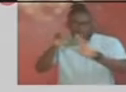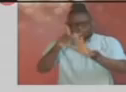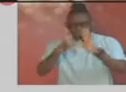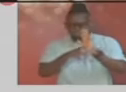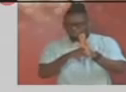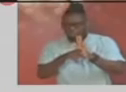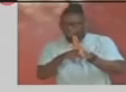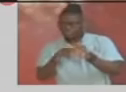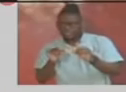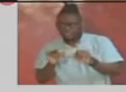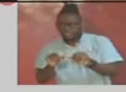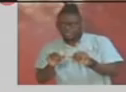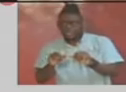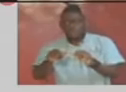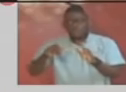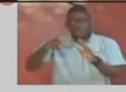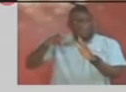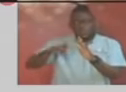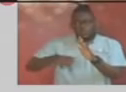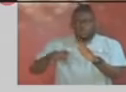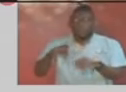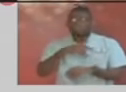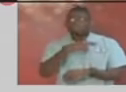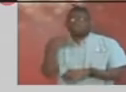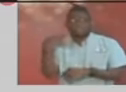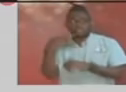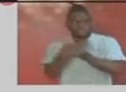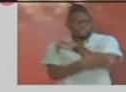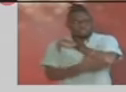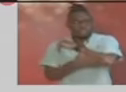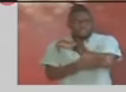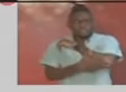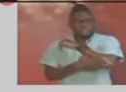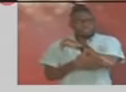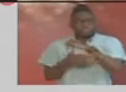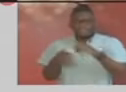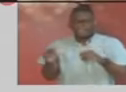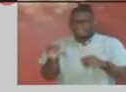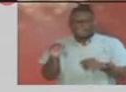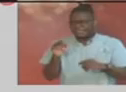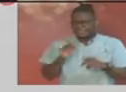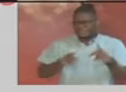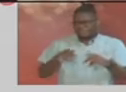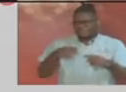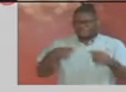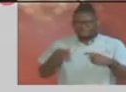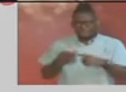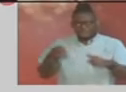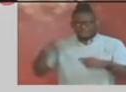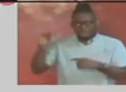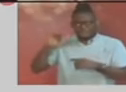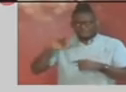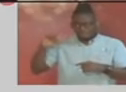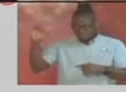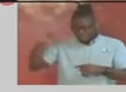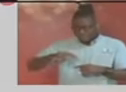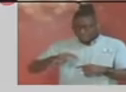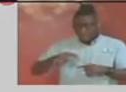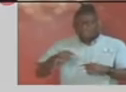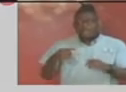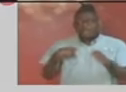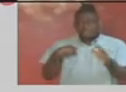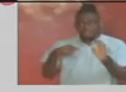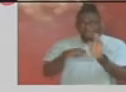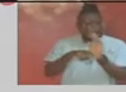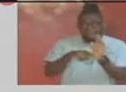countries, those countries that categorize as no spread or sporadic spread by WHO, persons can have a negative PCR and can go home